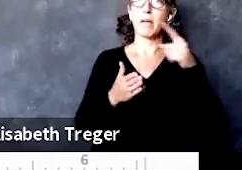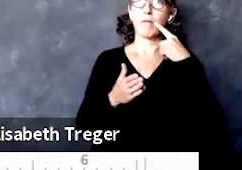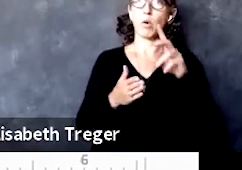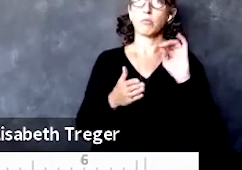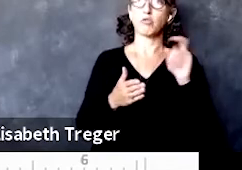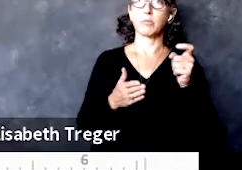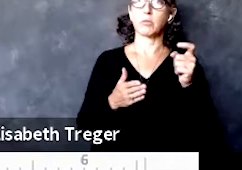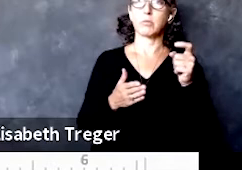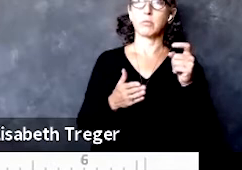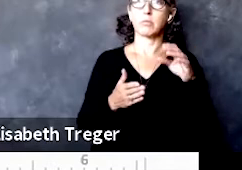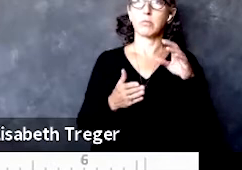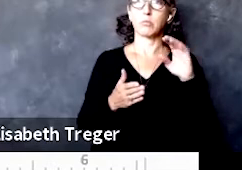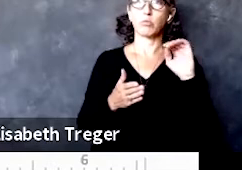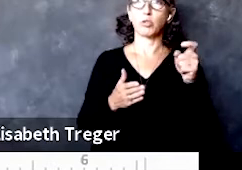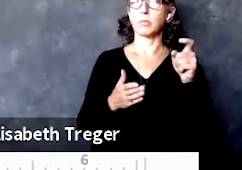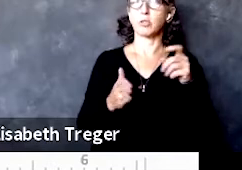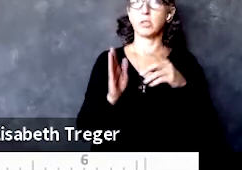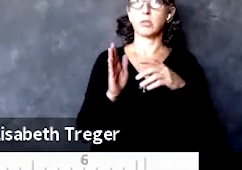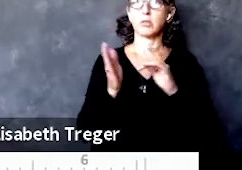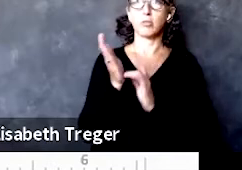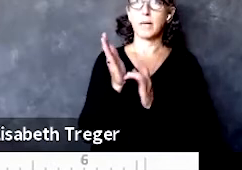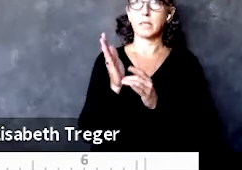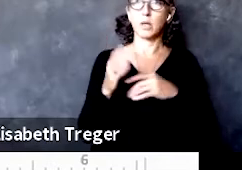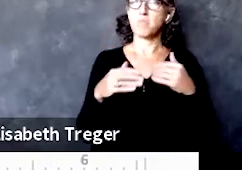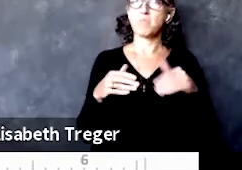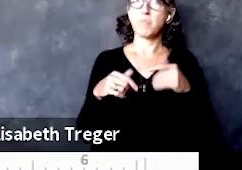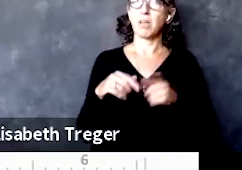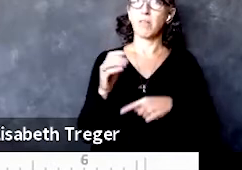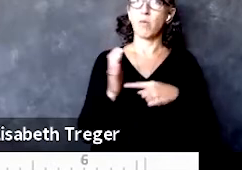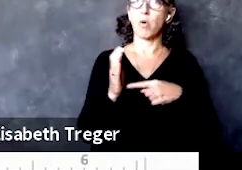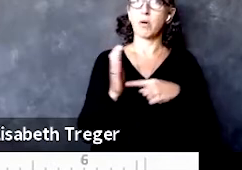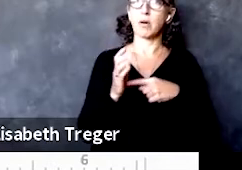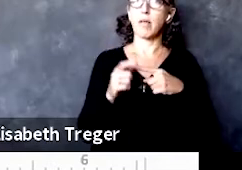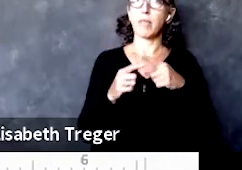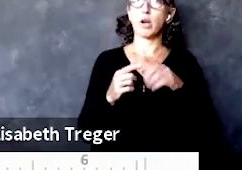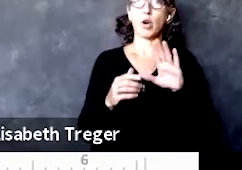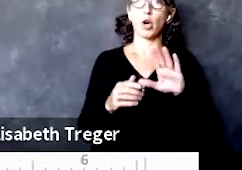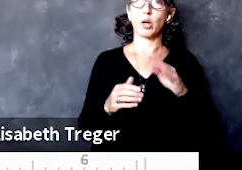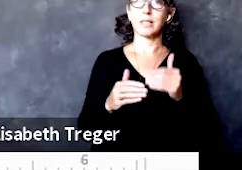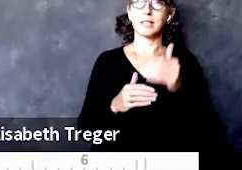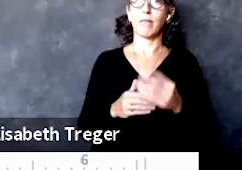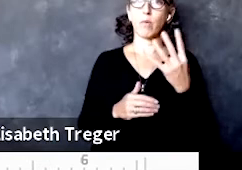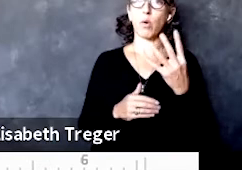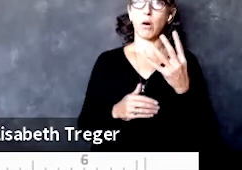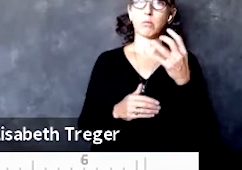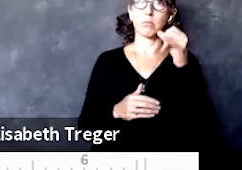drugs. And I still remember many years later, her step 4. She said,